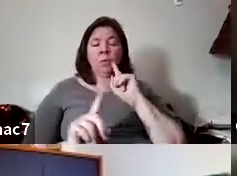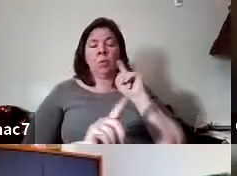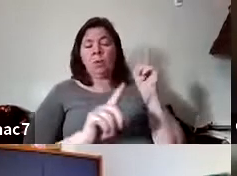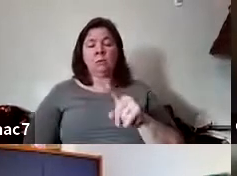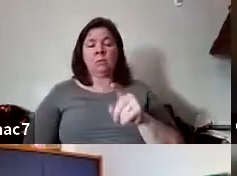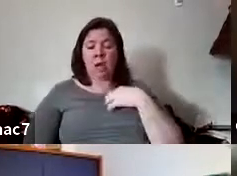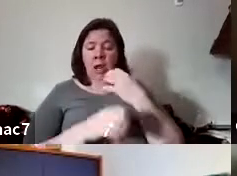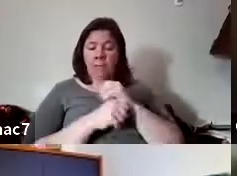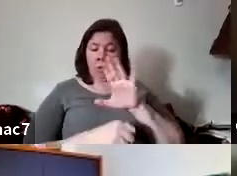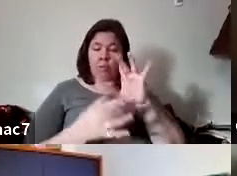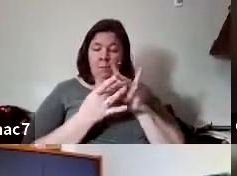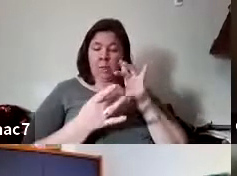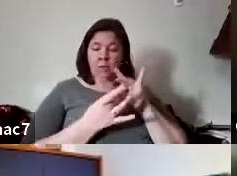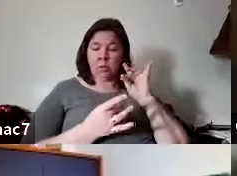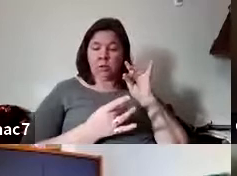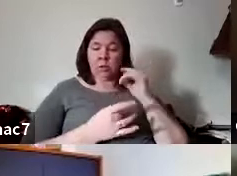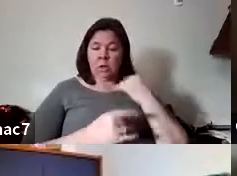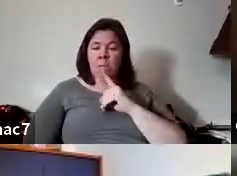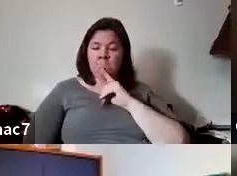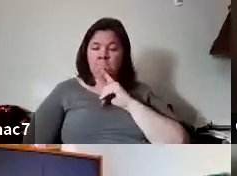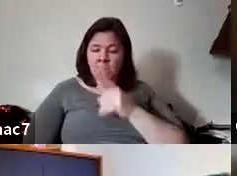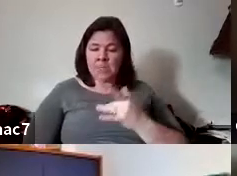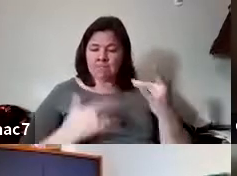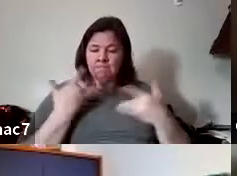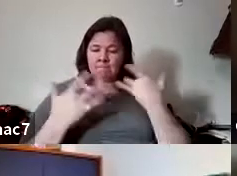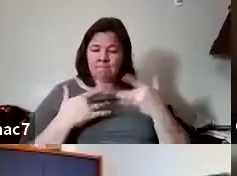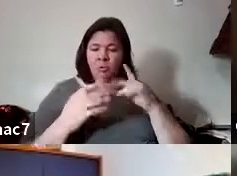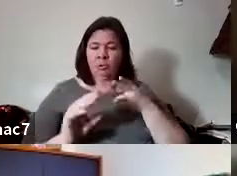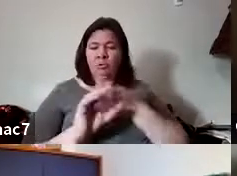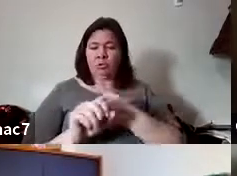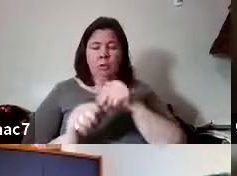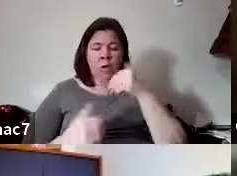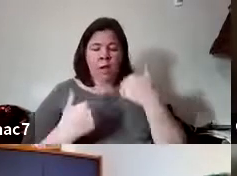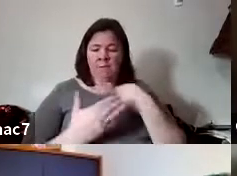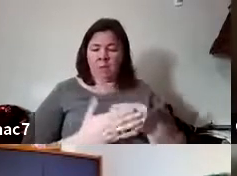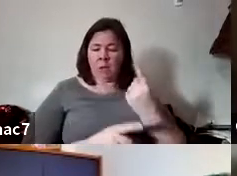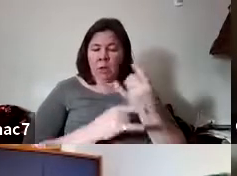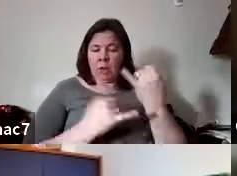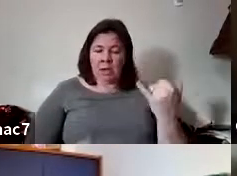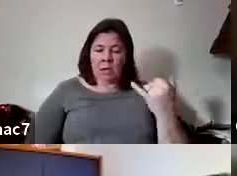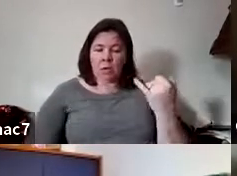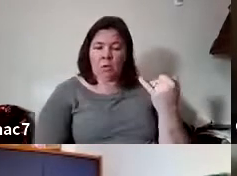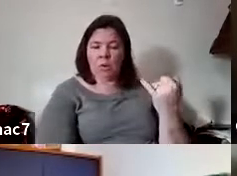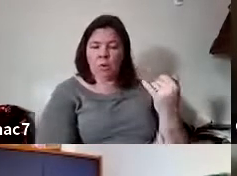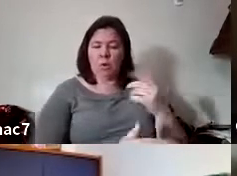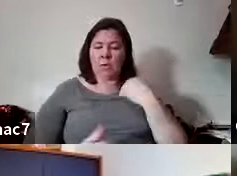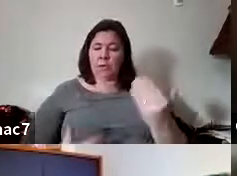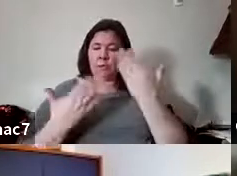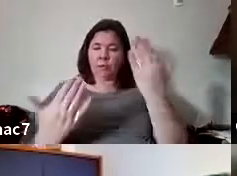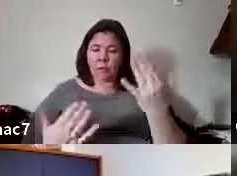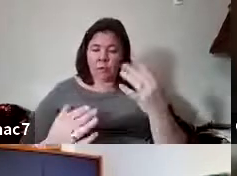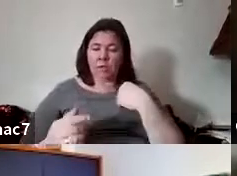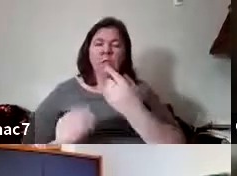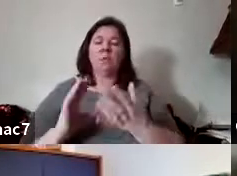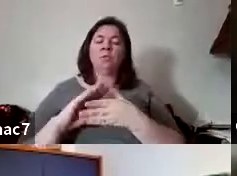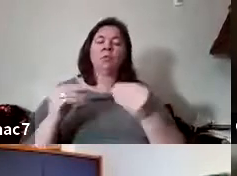I'm getting your messages, I'm really, really eager to join, I just don't have the money now. can you suggest anything? And then I told them the story